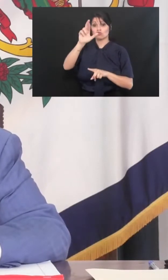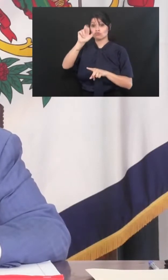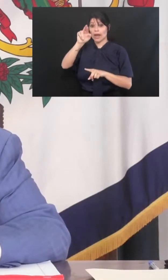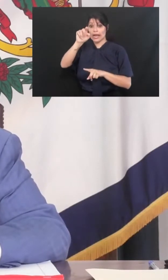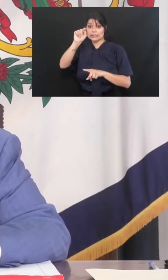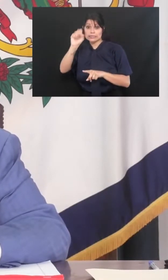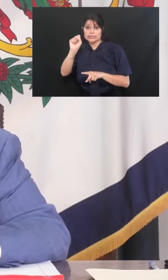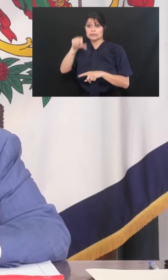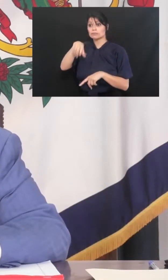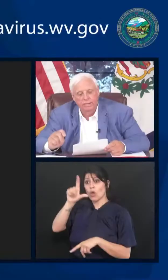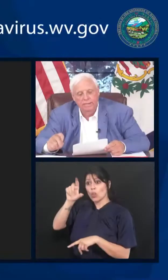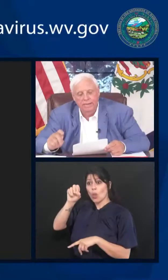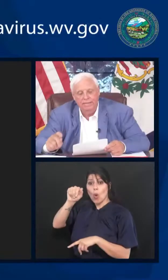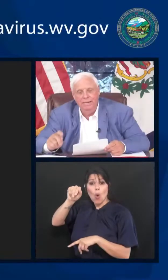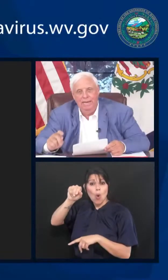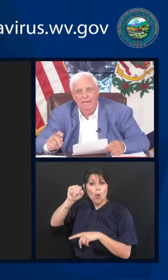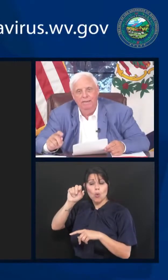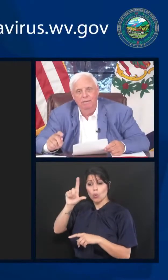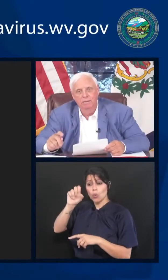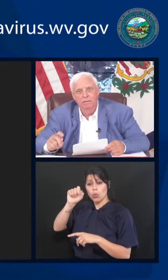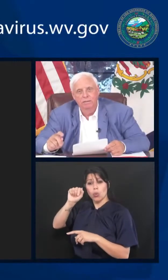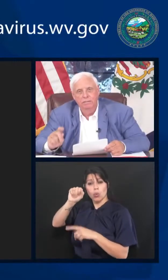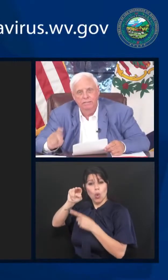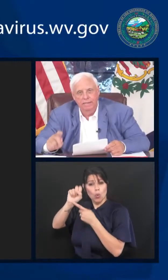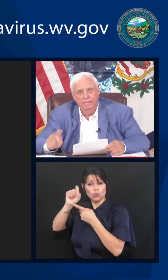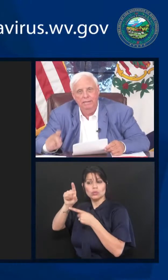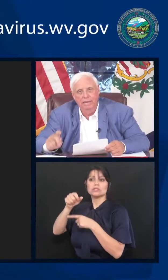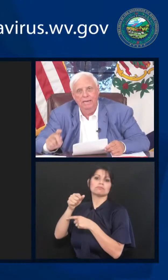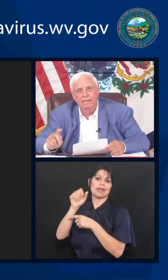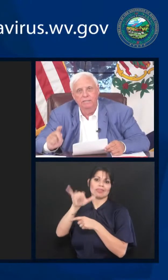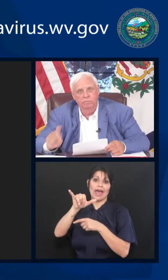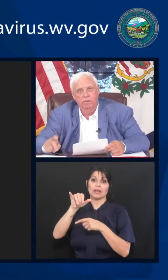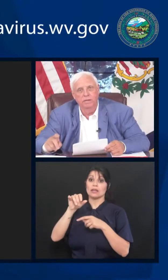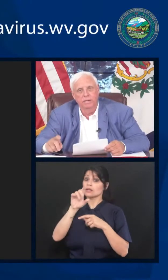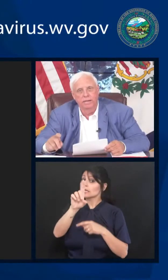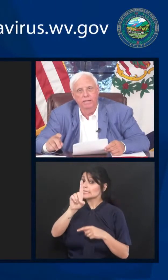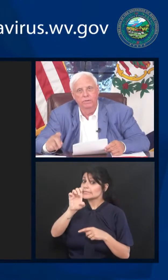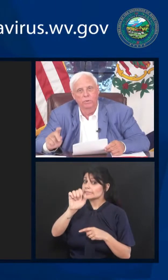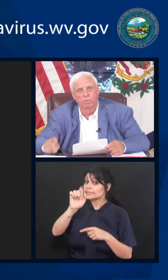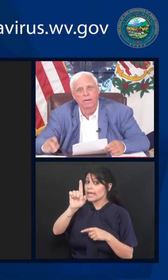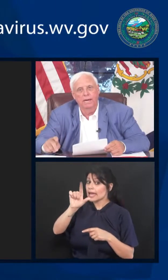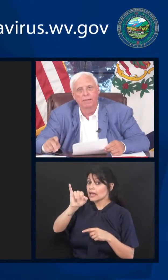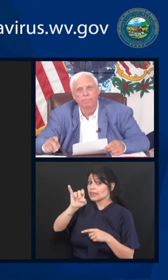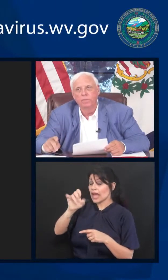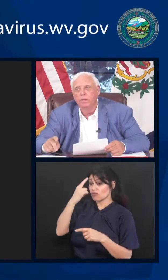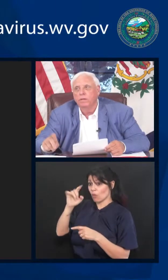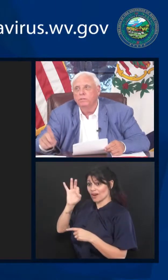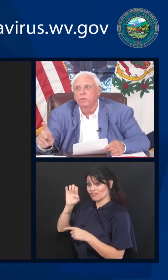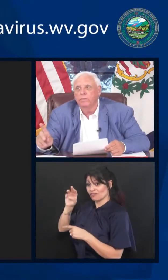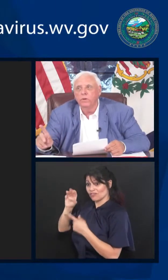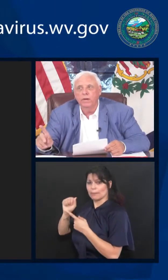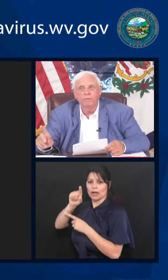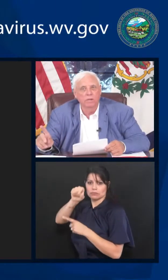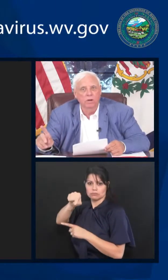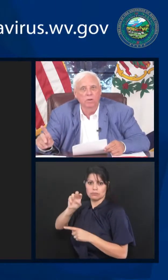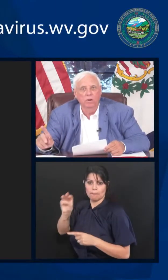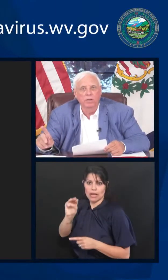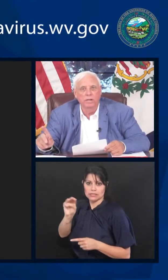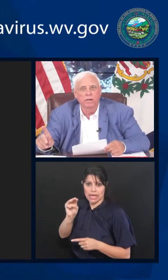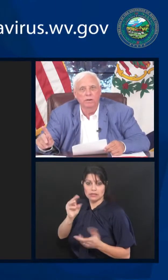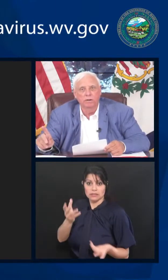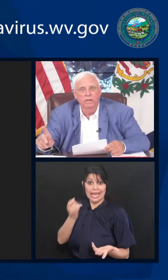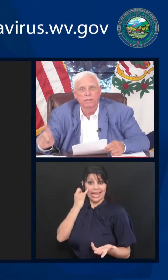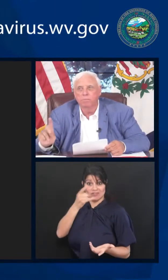from FEMA. The deadline is Monday to apply. So if you haven't gone